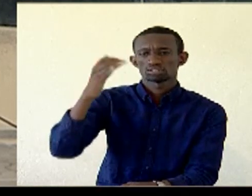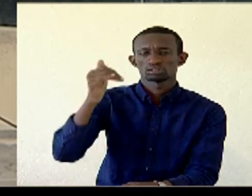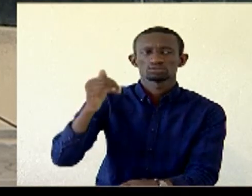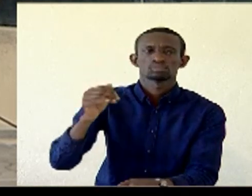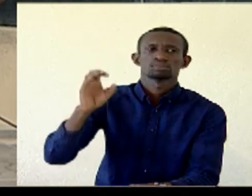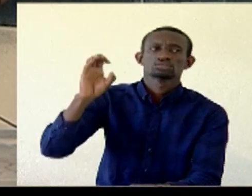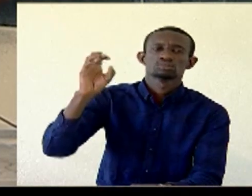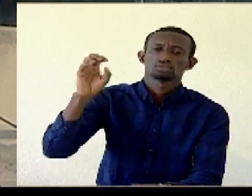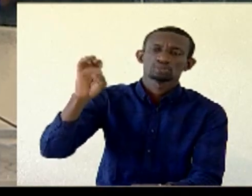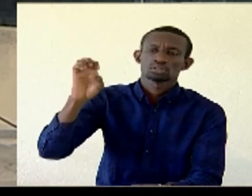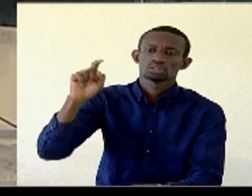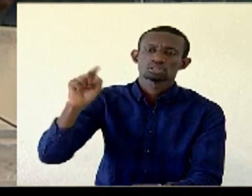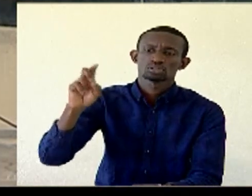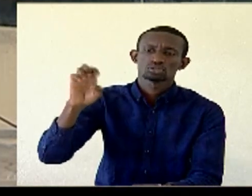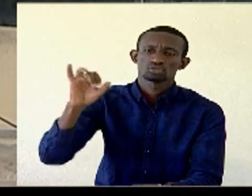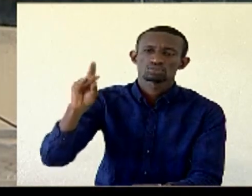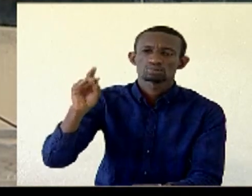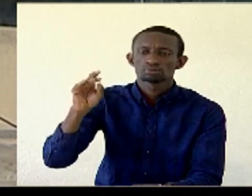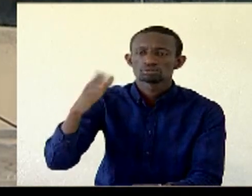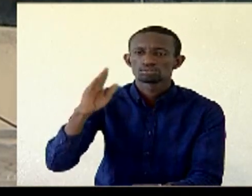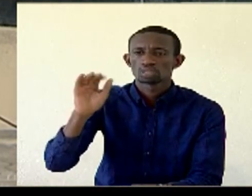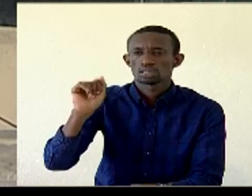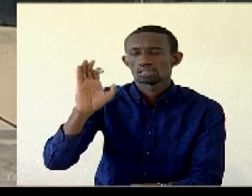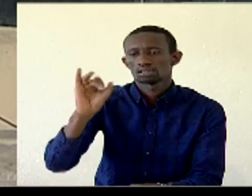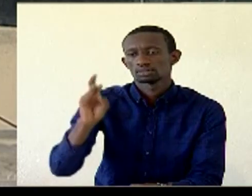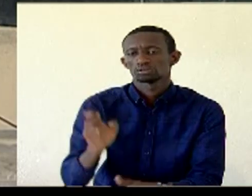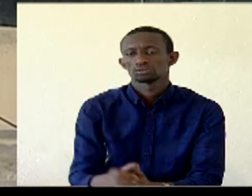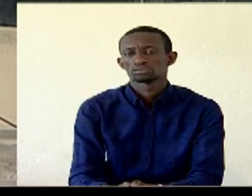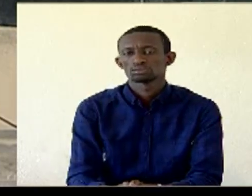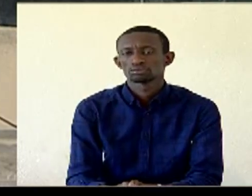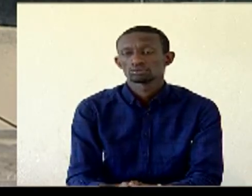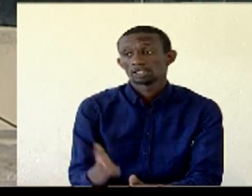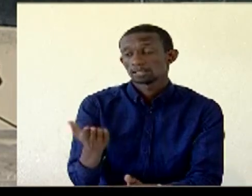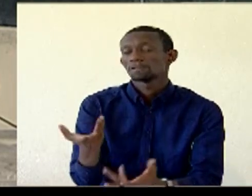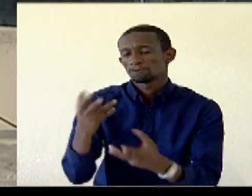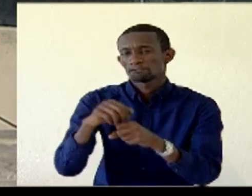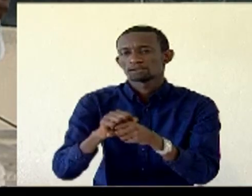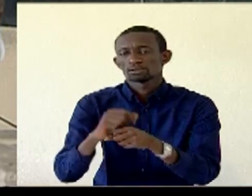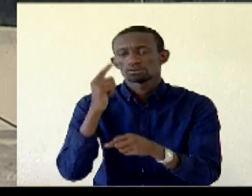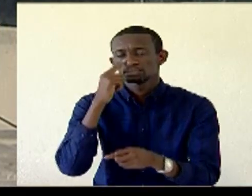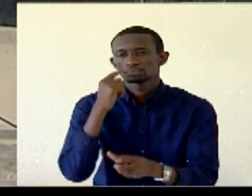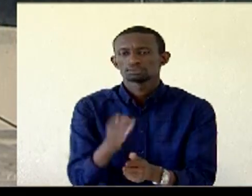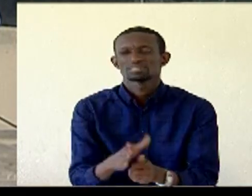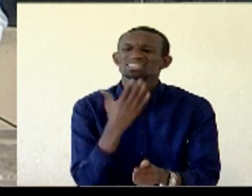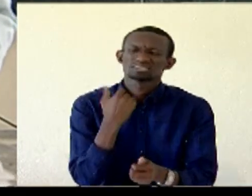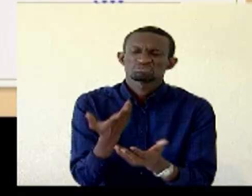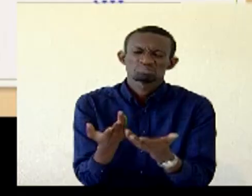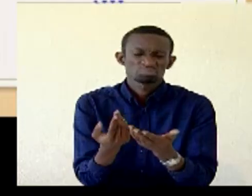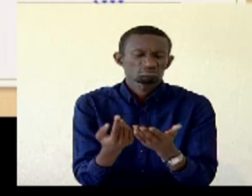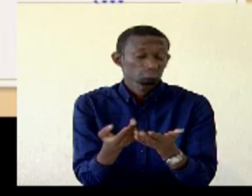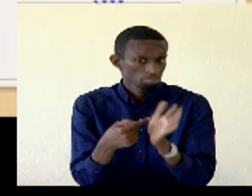benzoic acid. So the this carboxylic acid taking the substituent. So that's what I'm just trying to mention